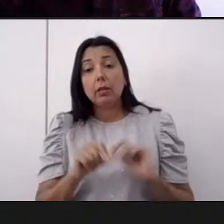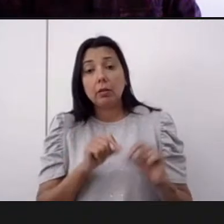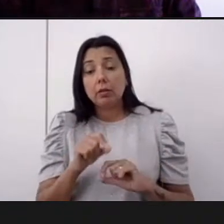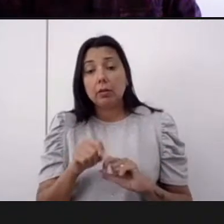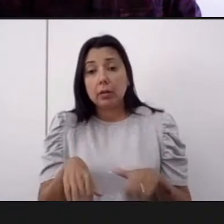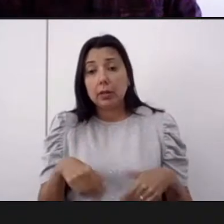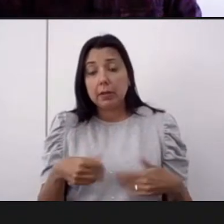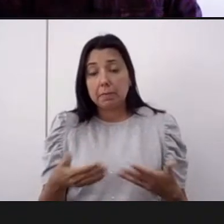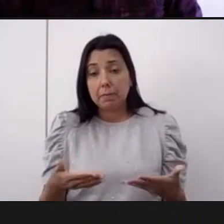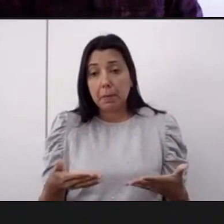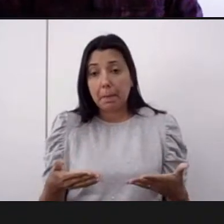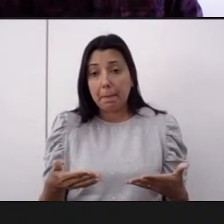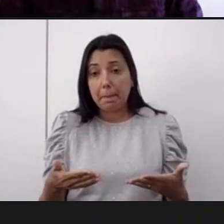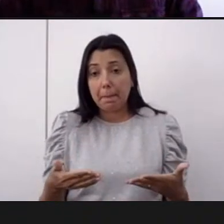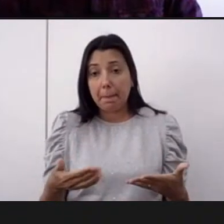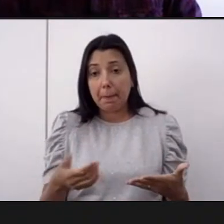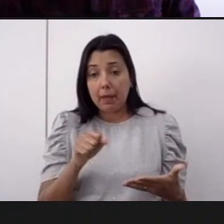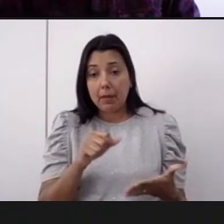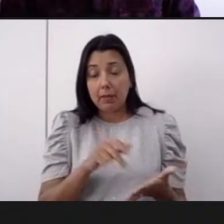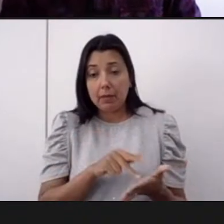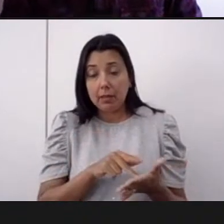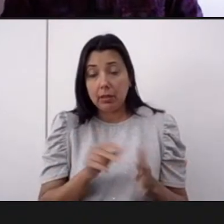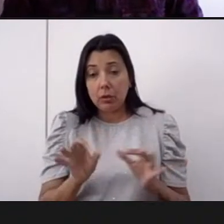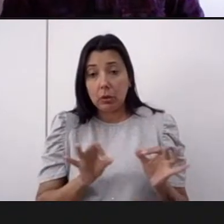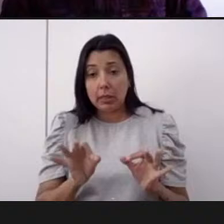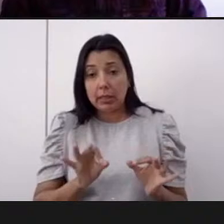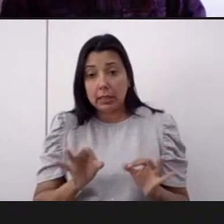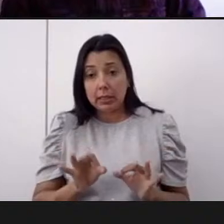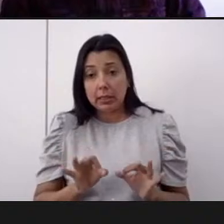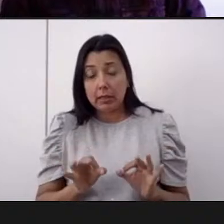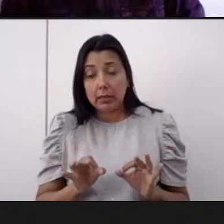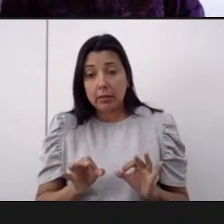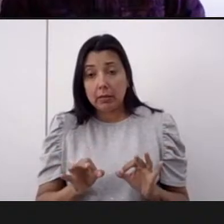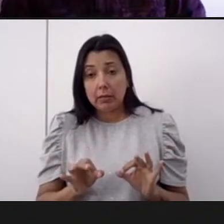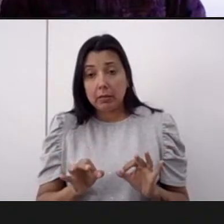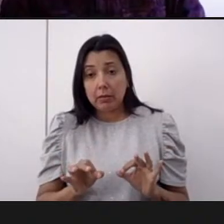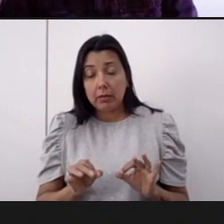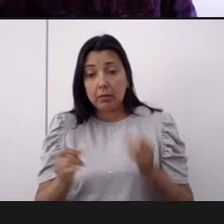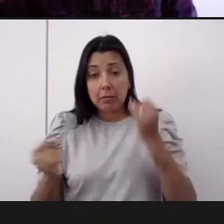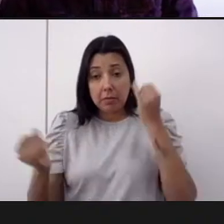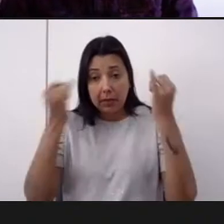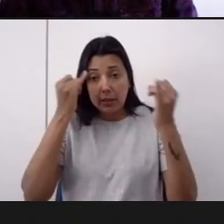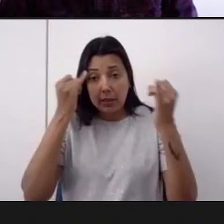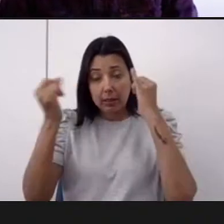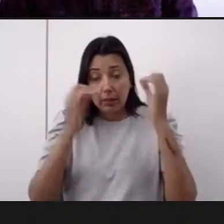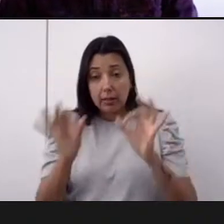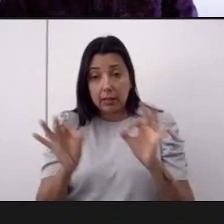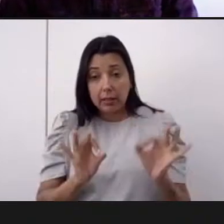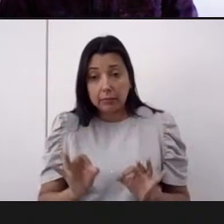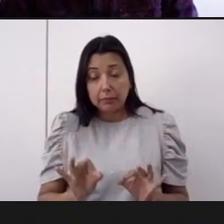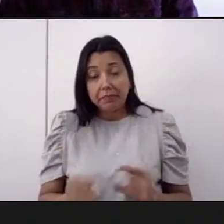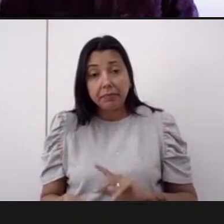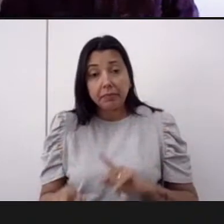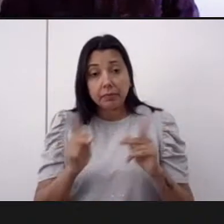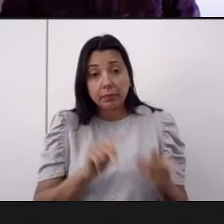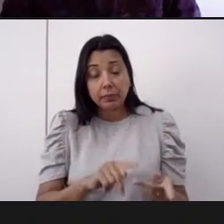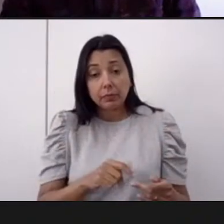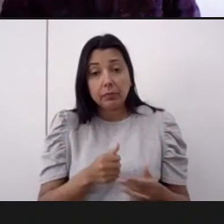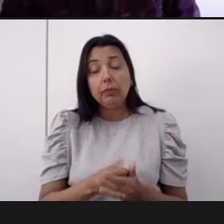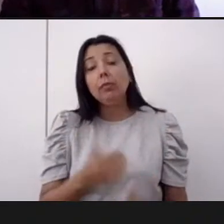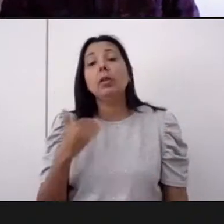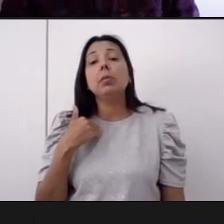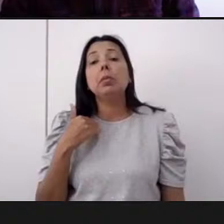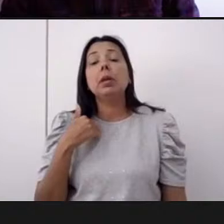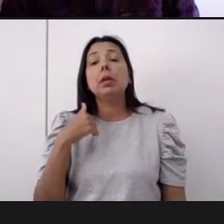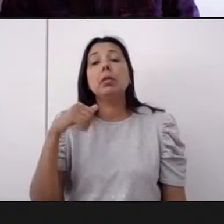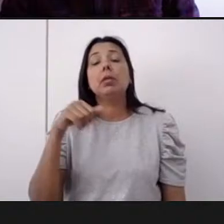economic transversal organization, WTO, OECD, the World Bank on the one side, which produces the ideas,